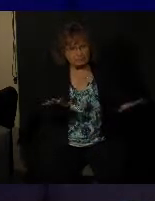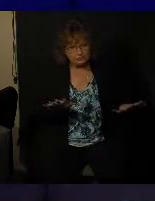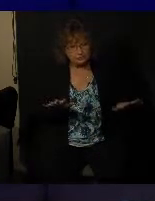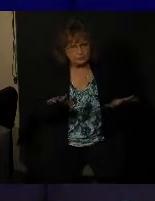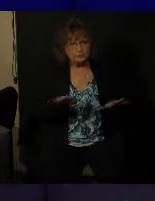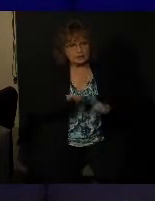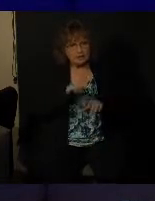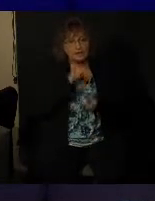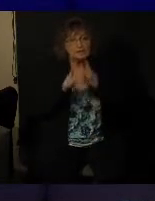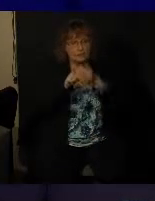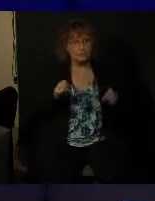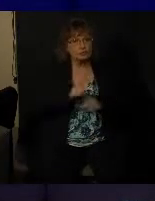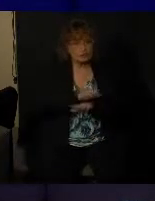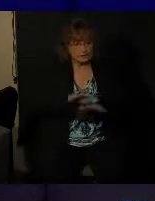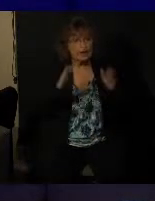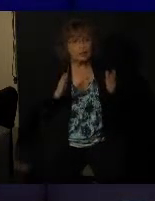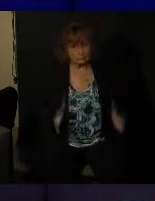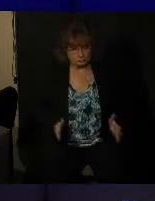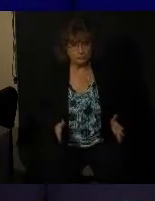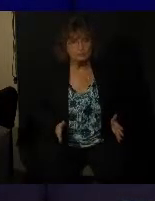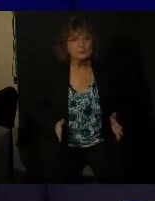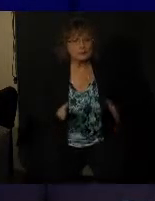school. At first, school was a big problem.